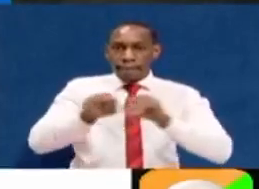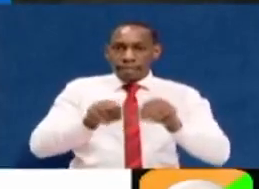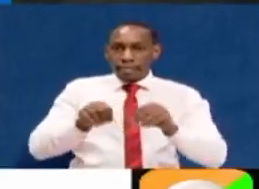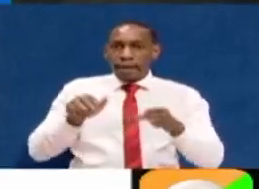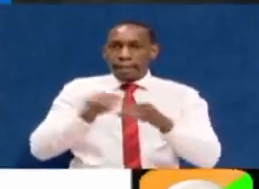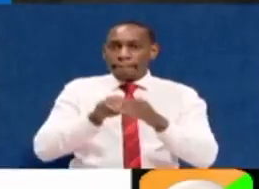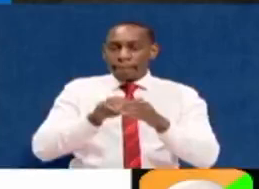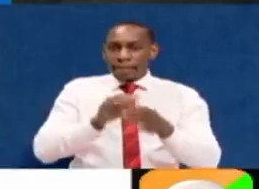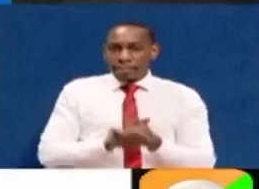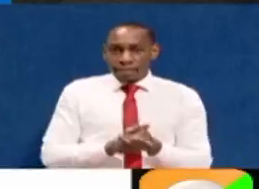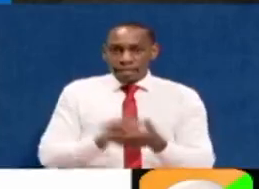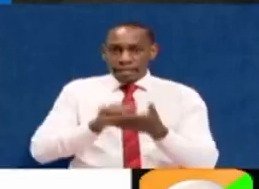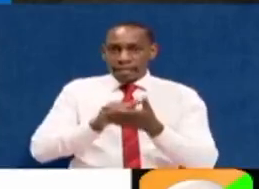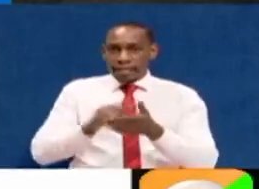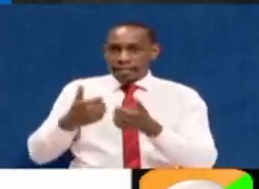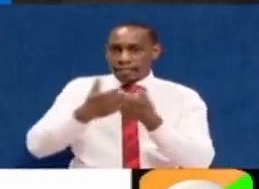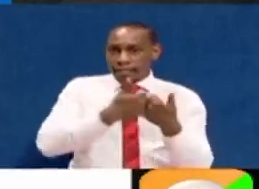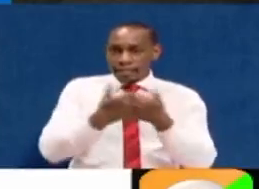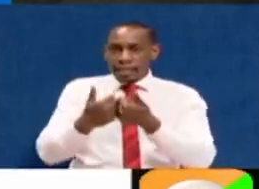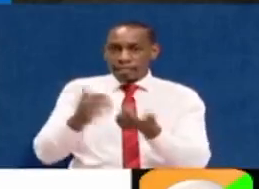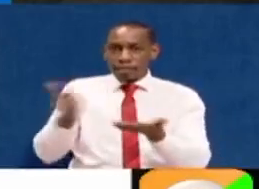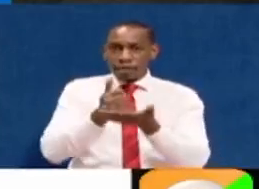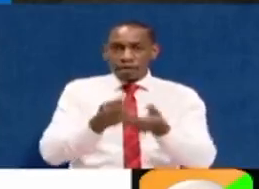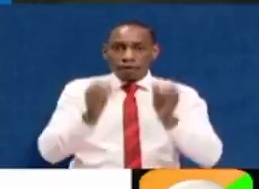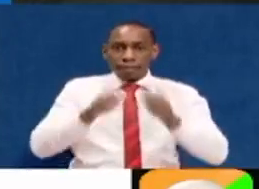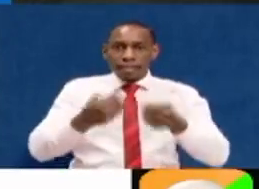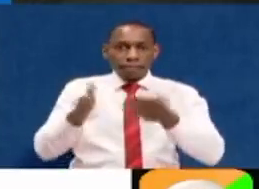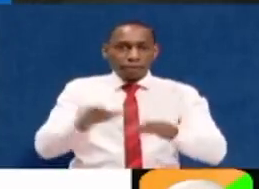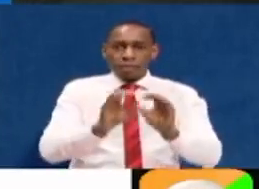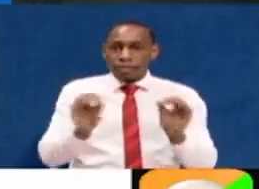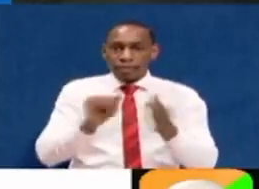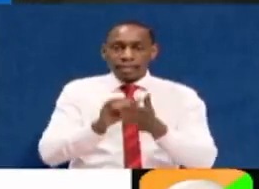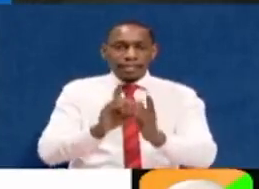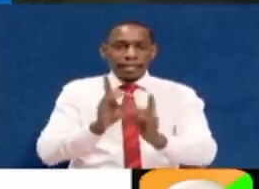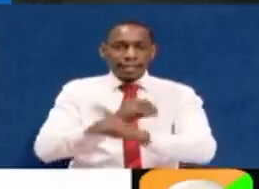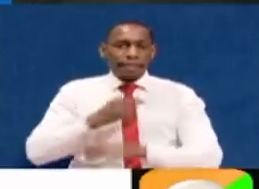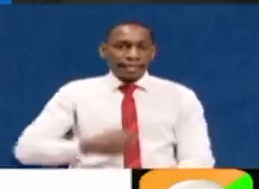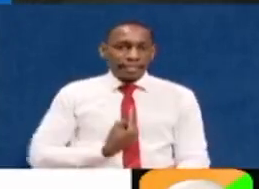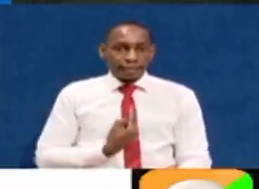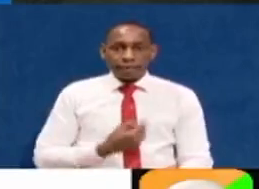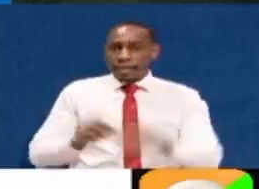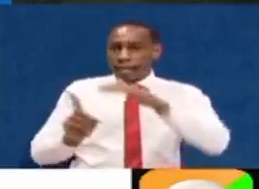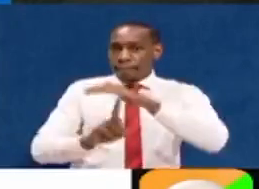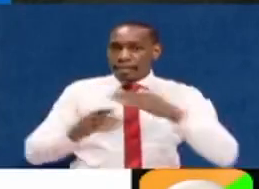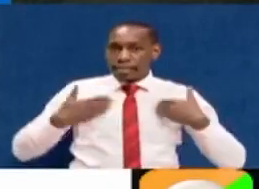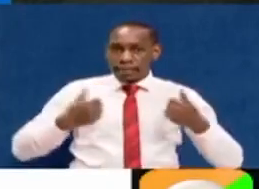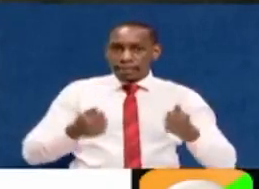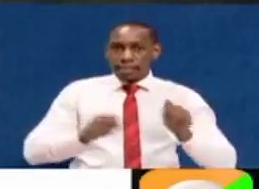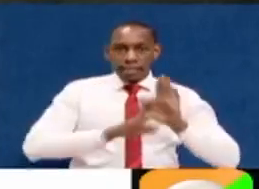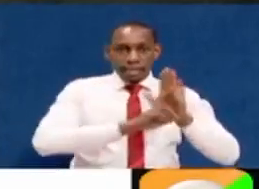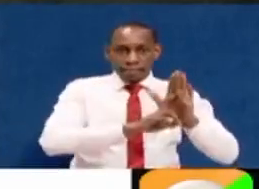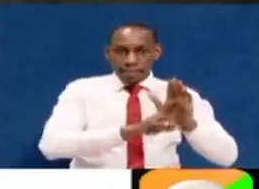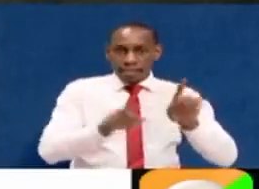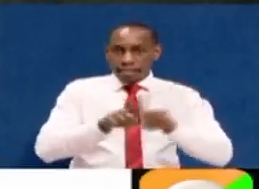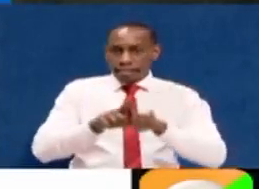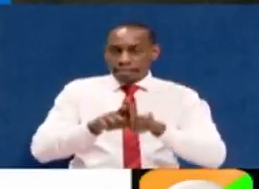management. Marienga saying that the embattled officers were never accorded opportunity to defend themselves. The Ministry of Health is represented